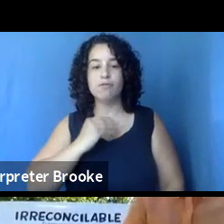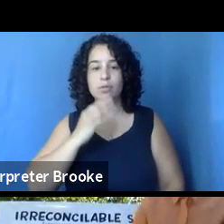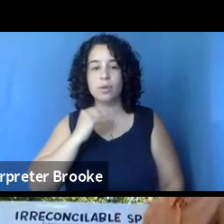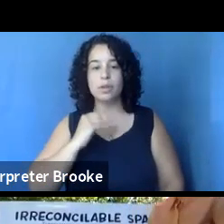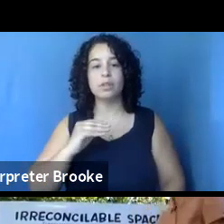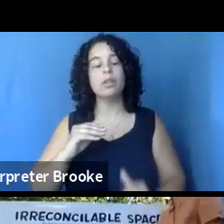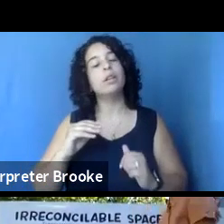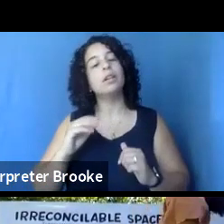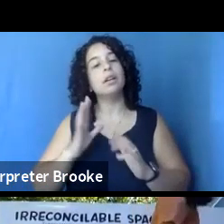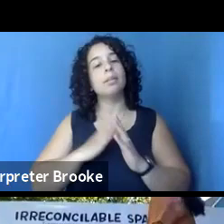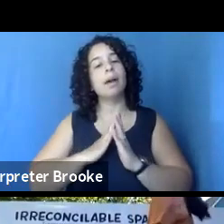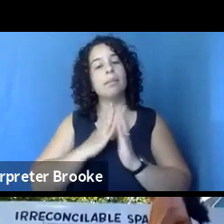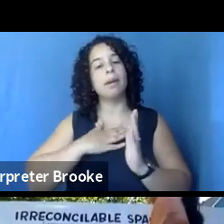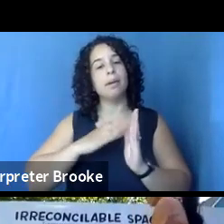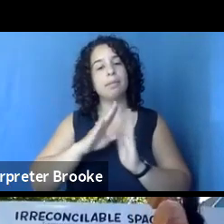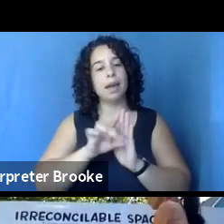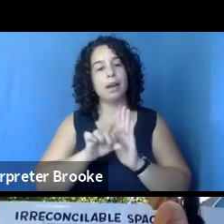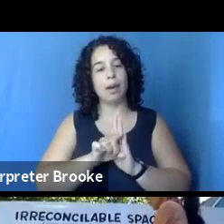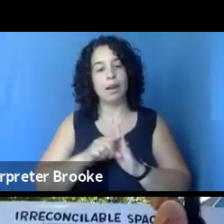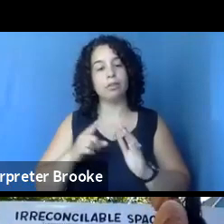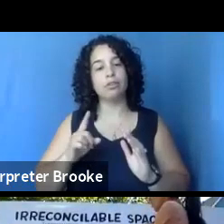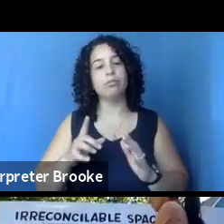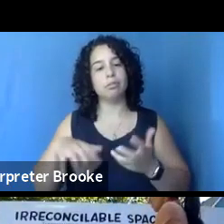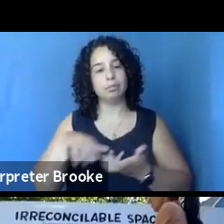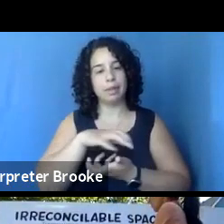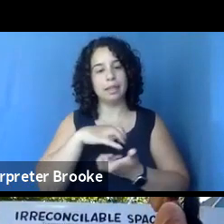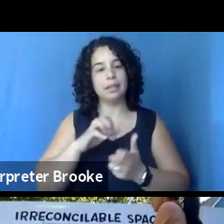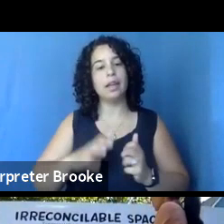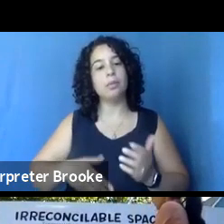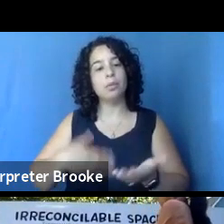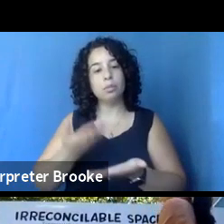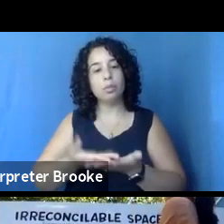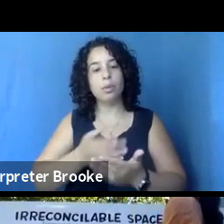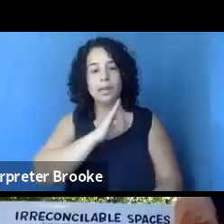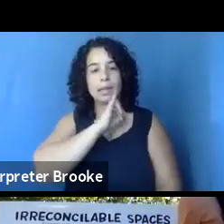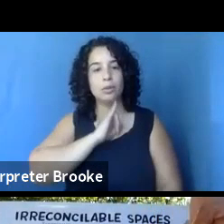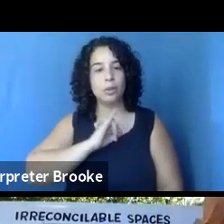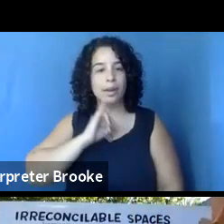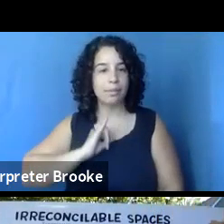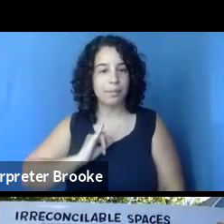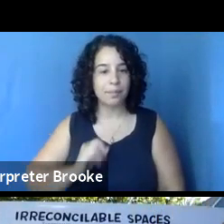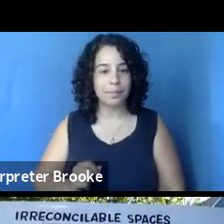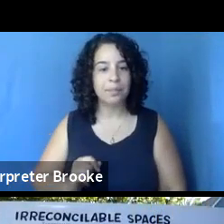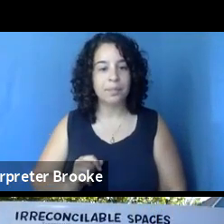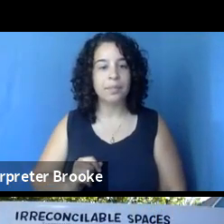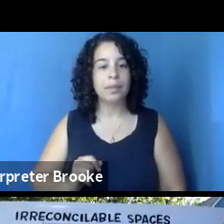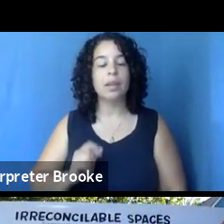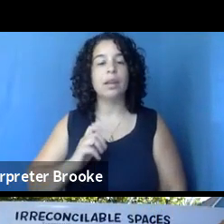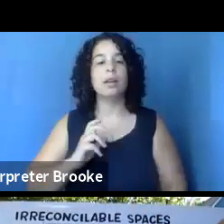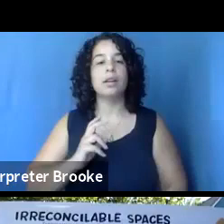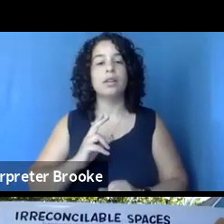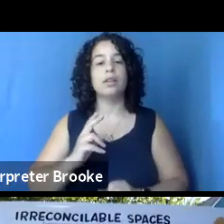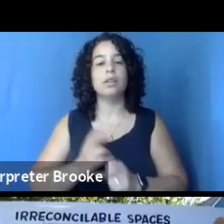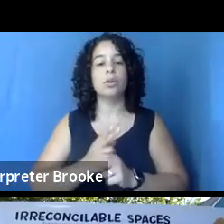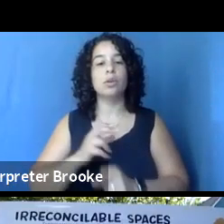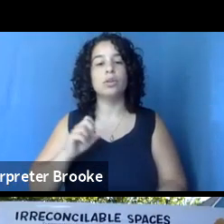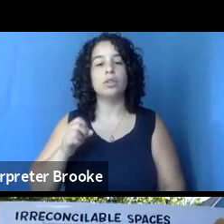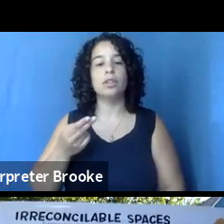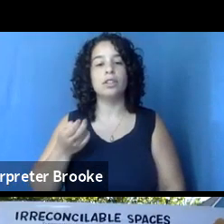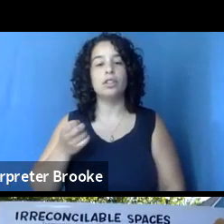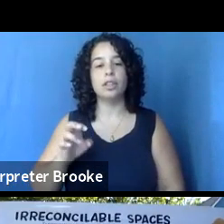ascent, and I was born in Israel-occupied Palestine. I use she, her, hers as my